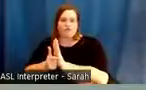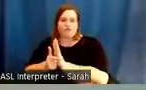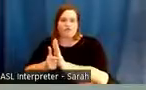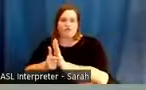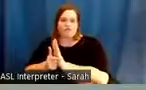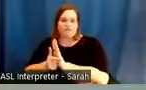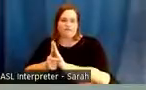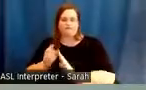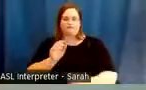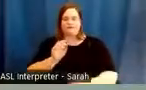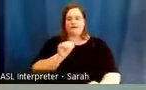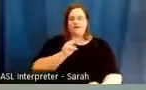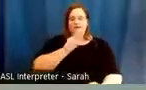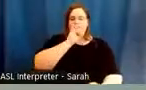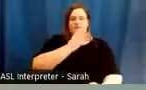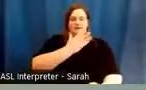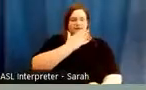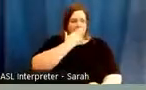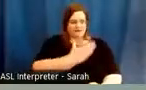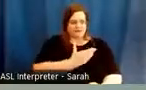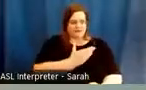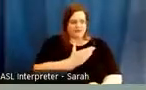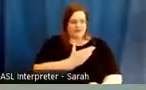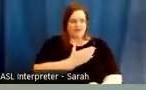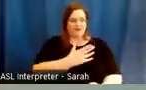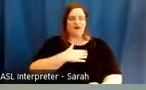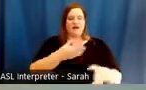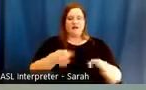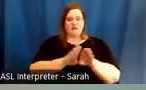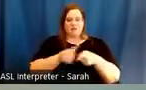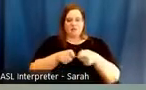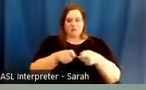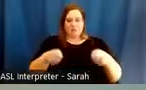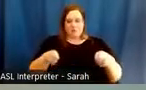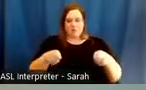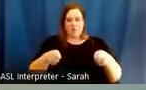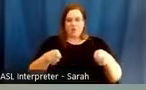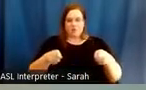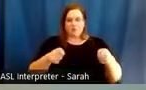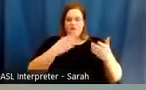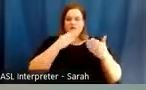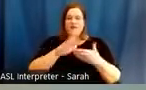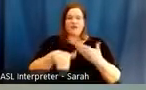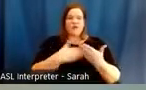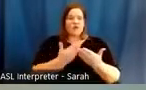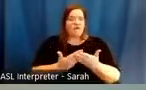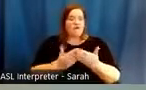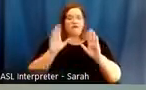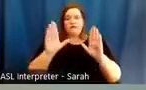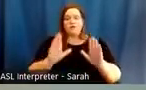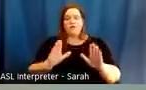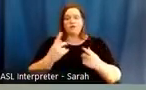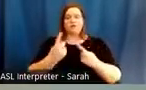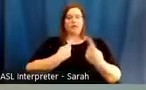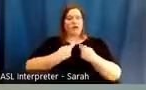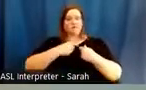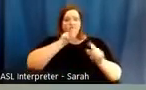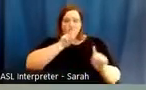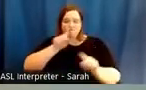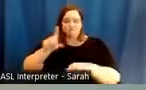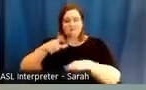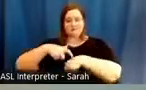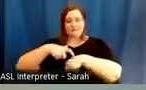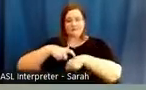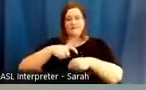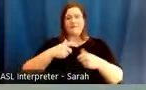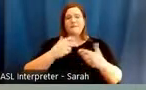Sandy. I'm going to close real quick. Thank you everyone for a great Q&A session. Thank you again to our